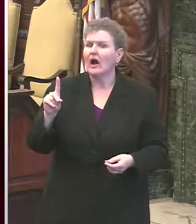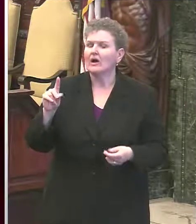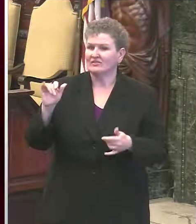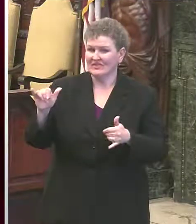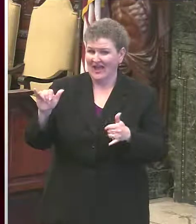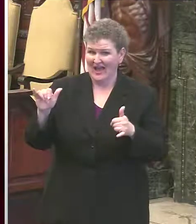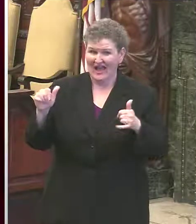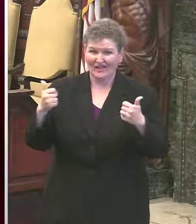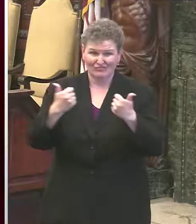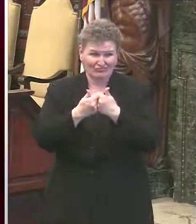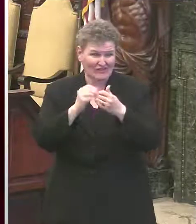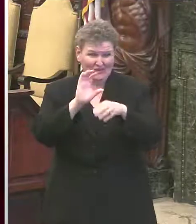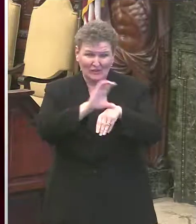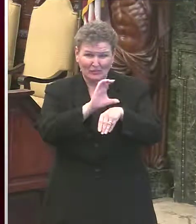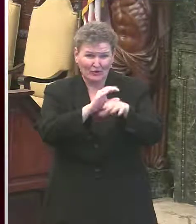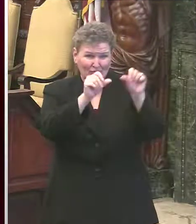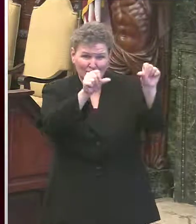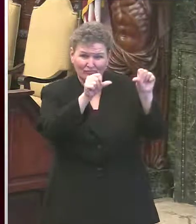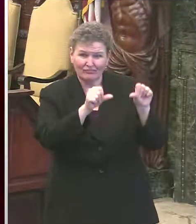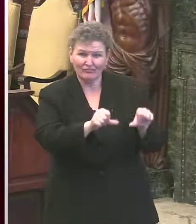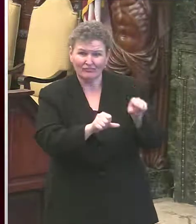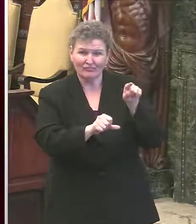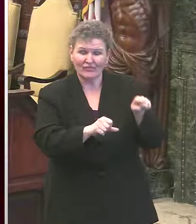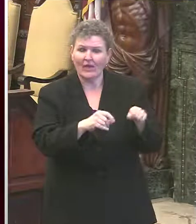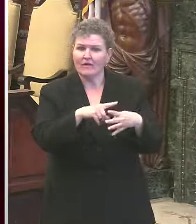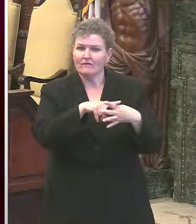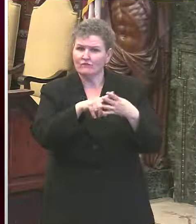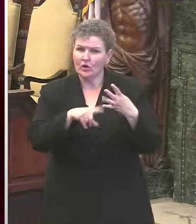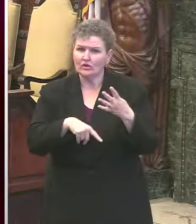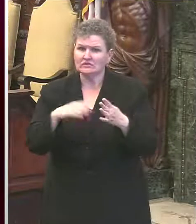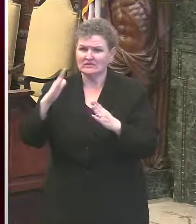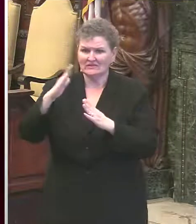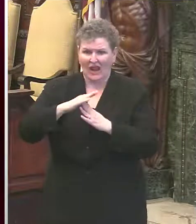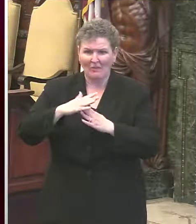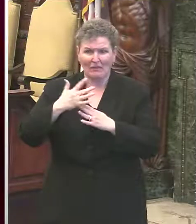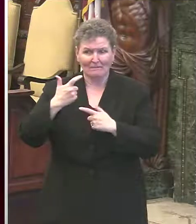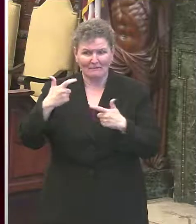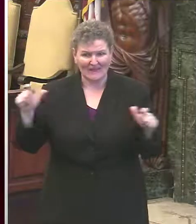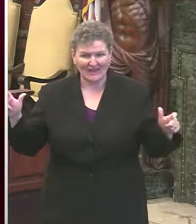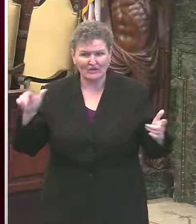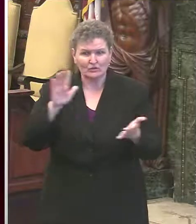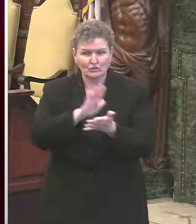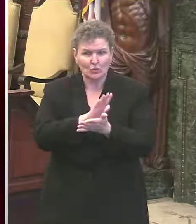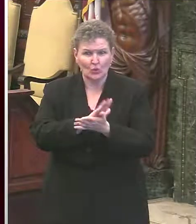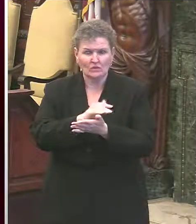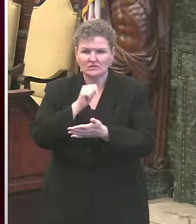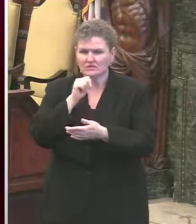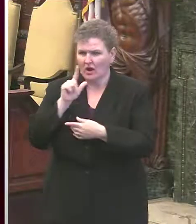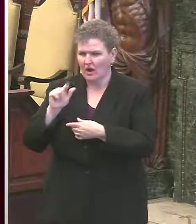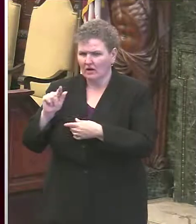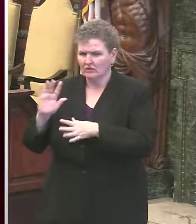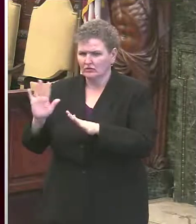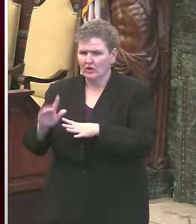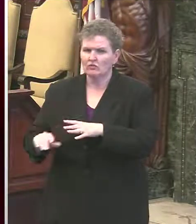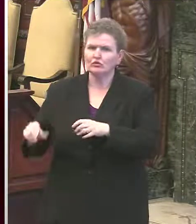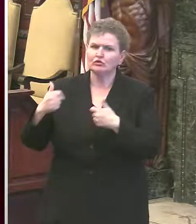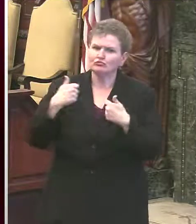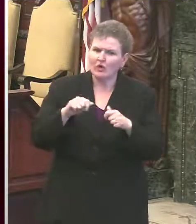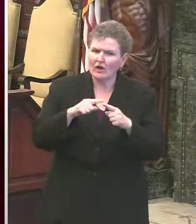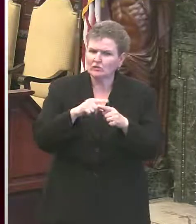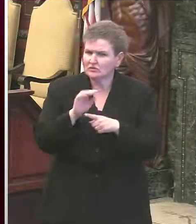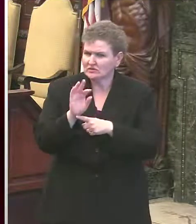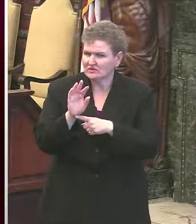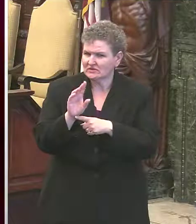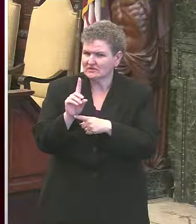5 largest school districts across the country, with the exception of Los Angeles, have trackers, and Philadelphia